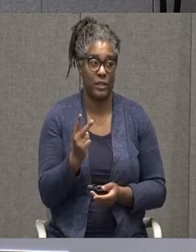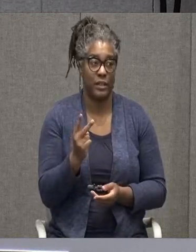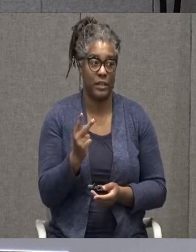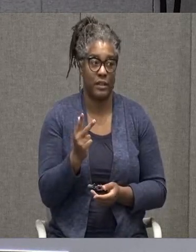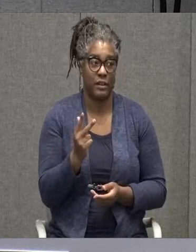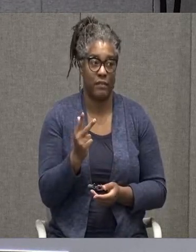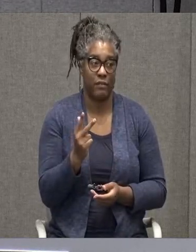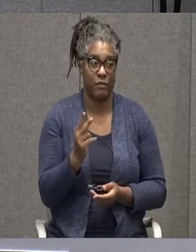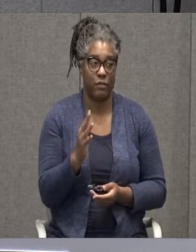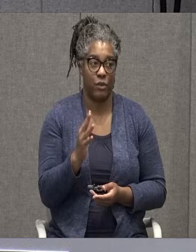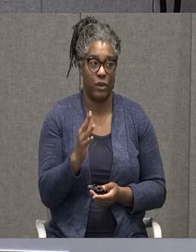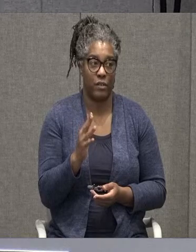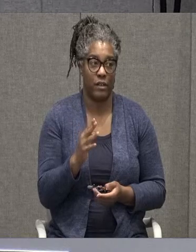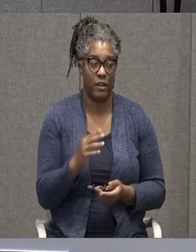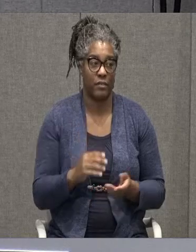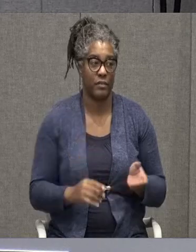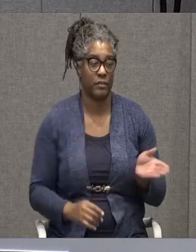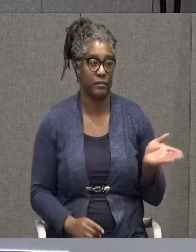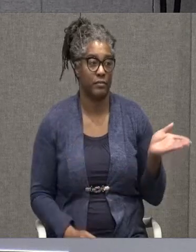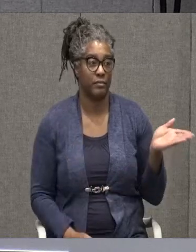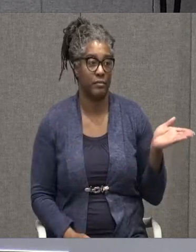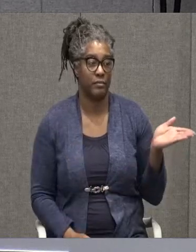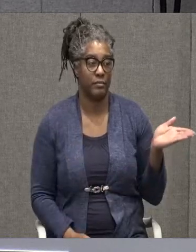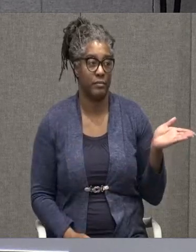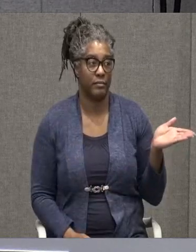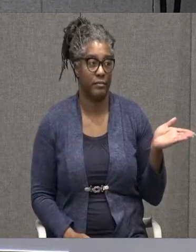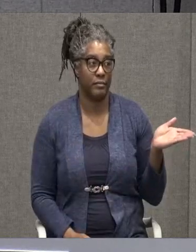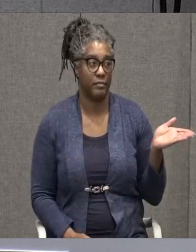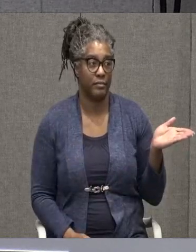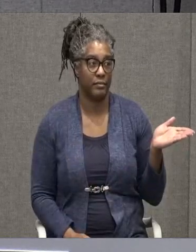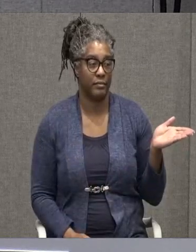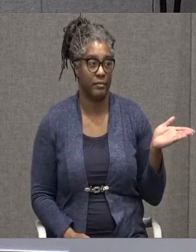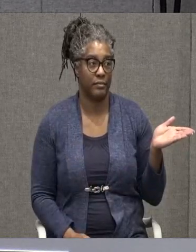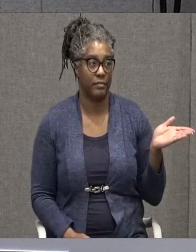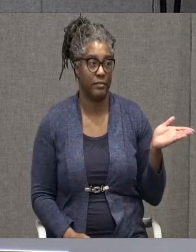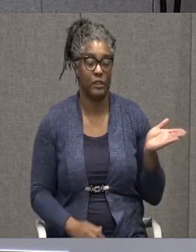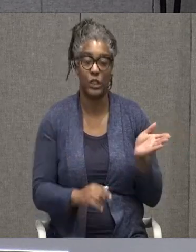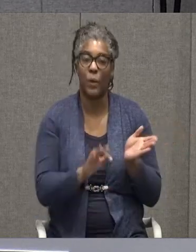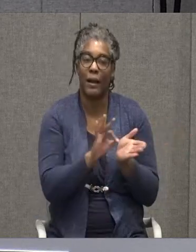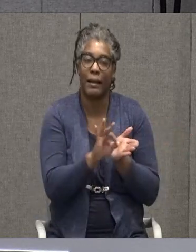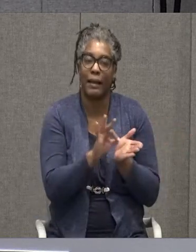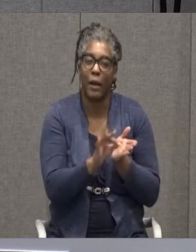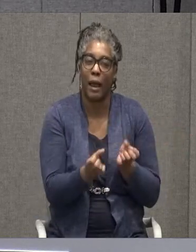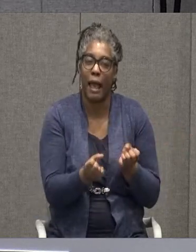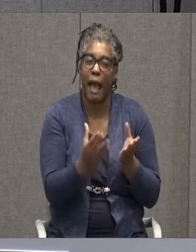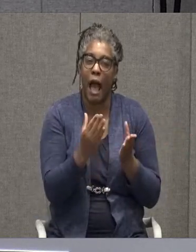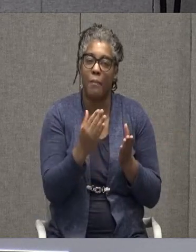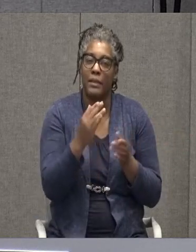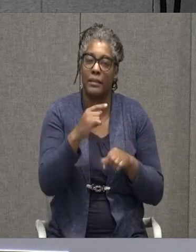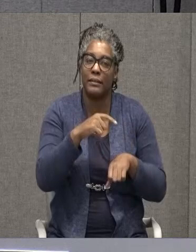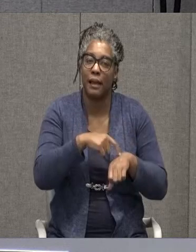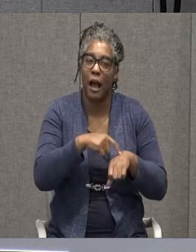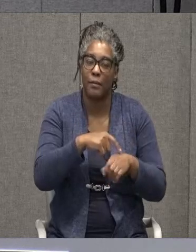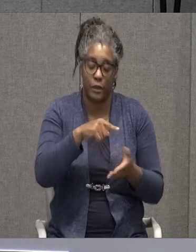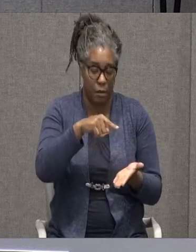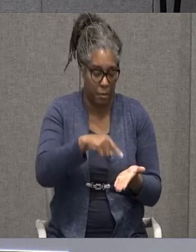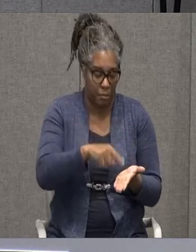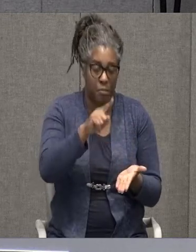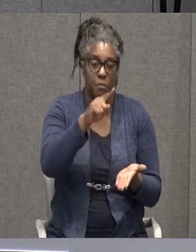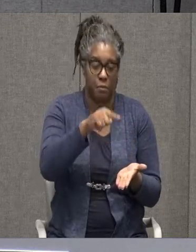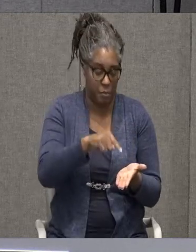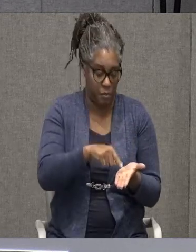3, 4, 5, 6, 7, 8, 9,